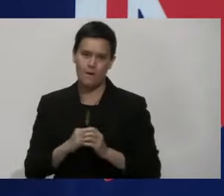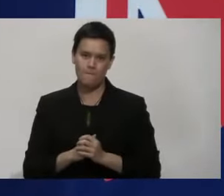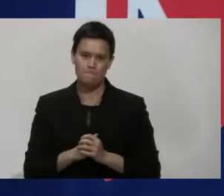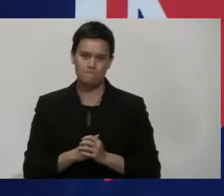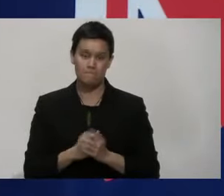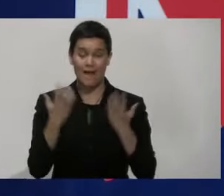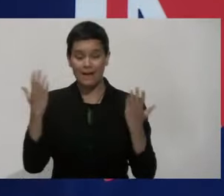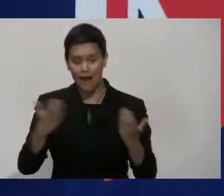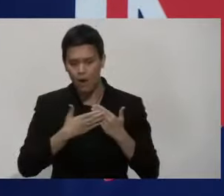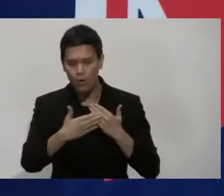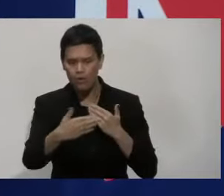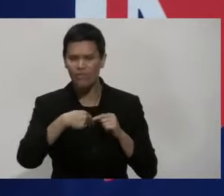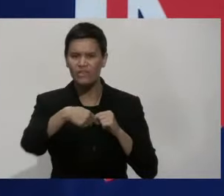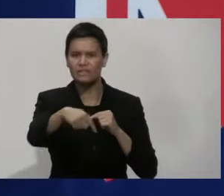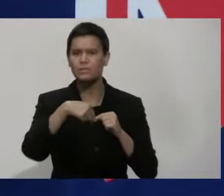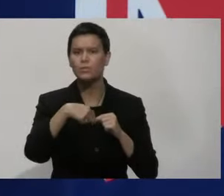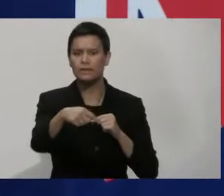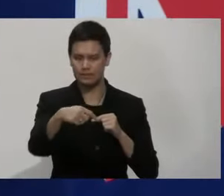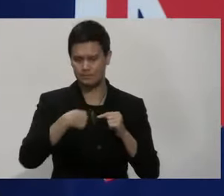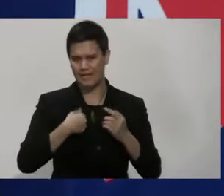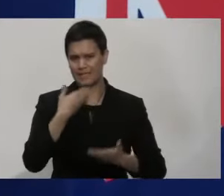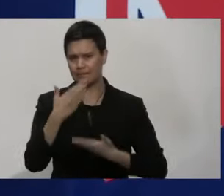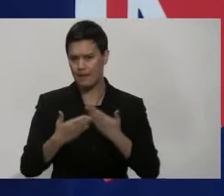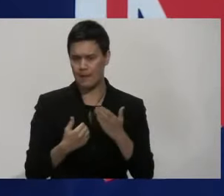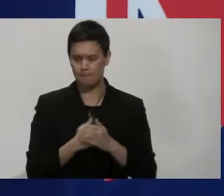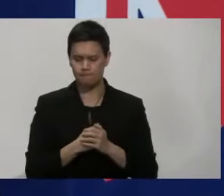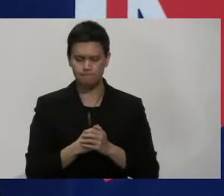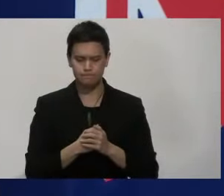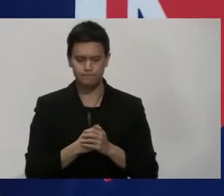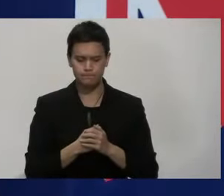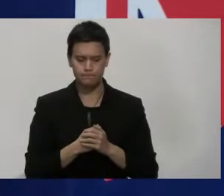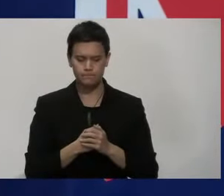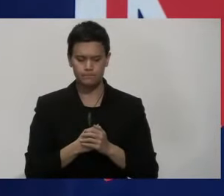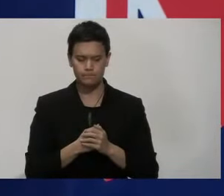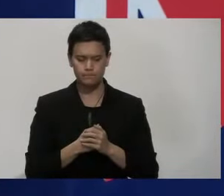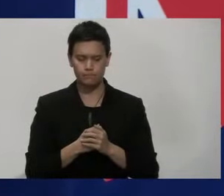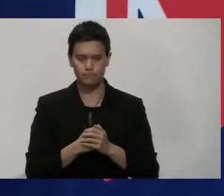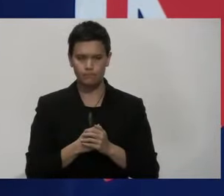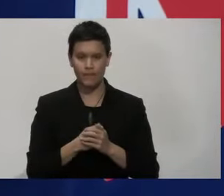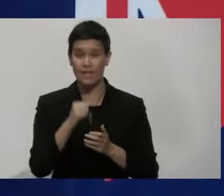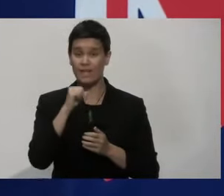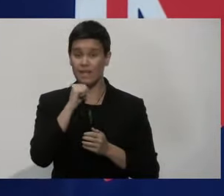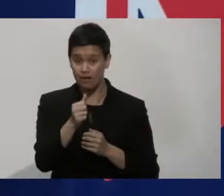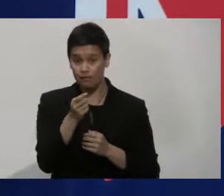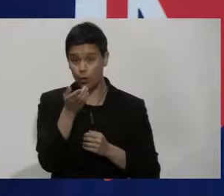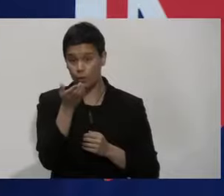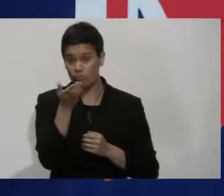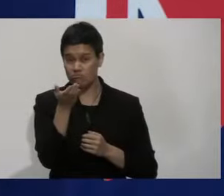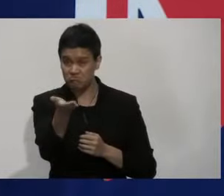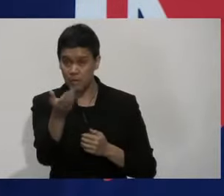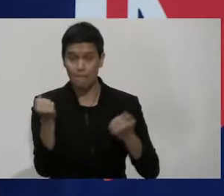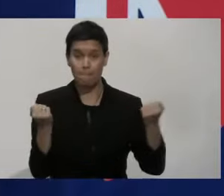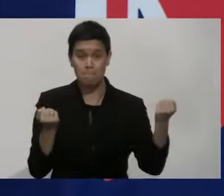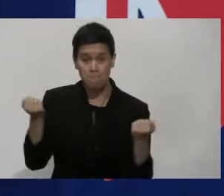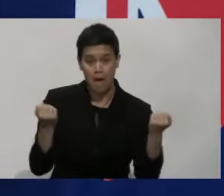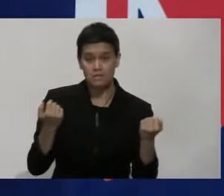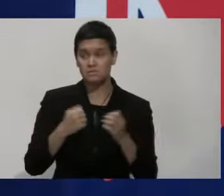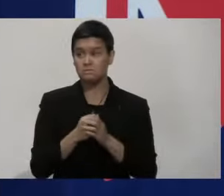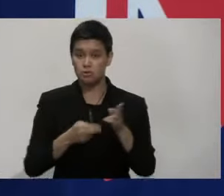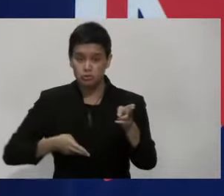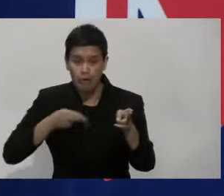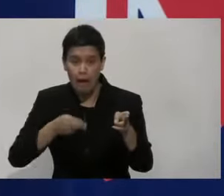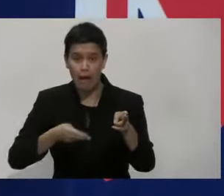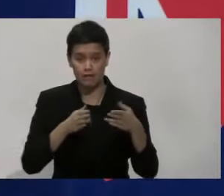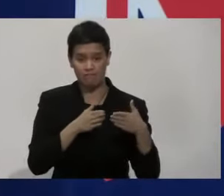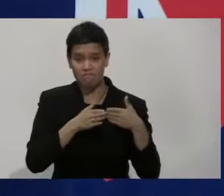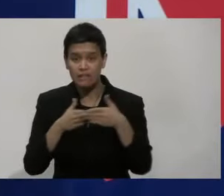the week ahead. We continue to ask everyone who is on public transport and planes to wear a mask or